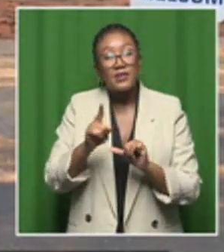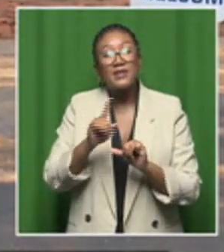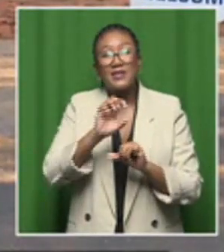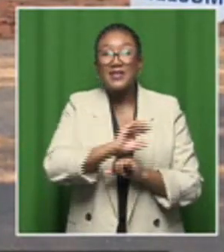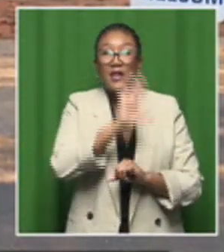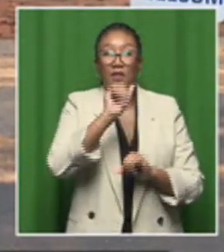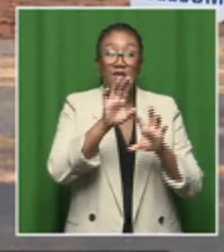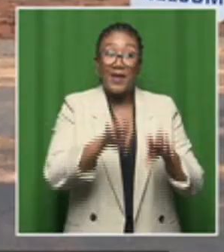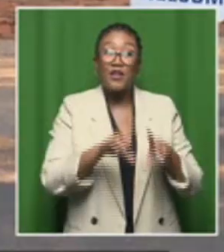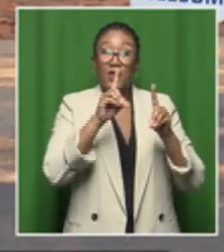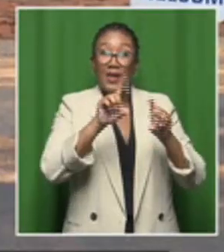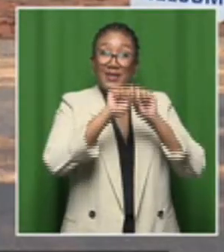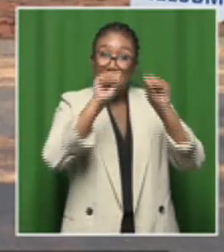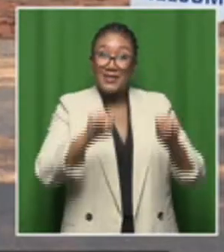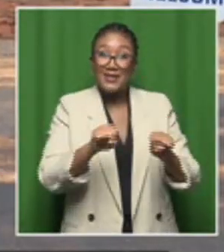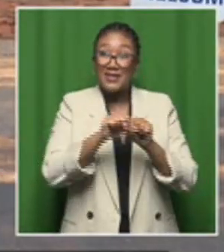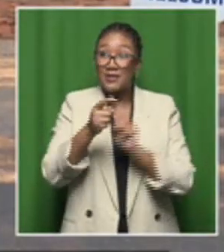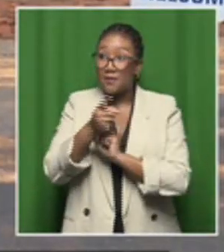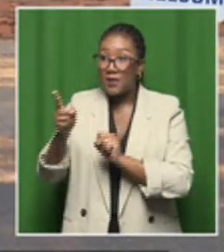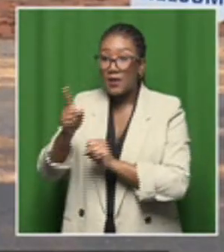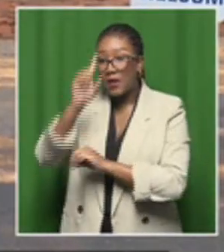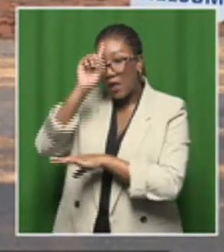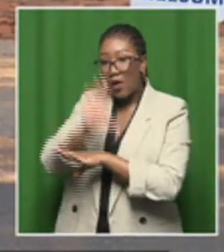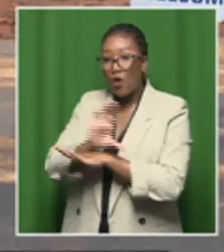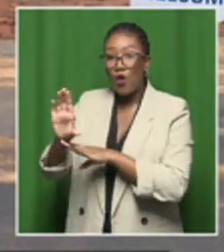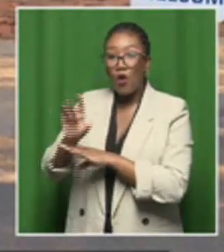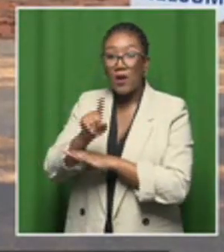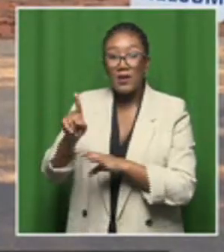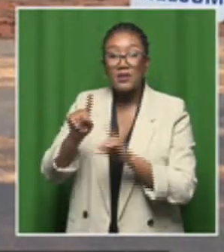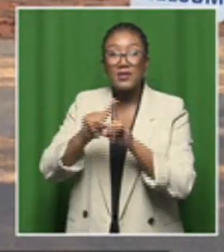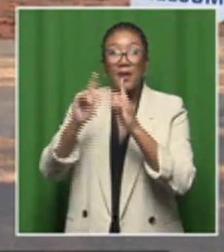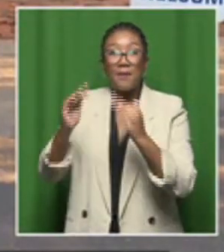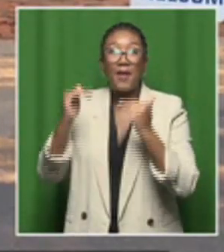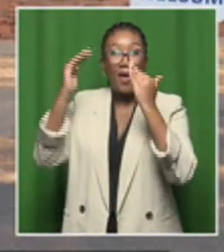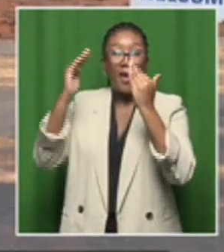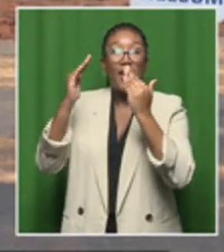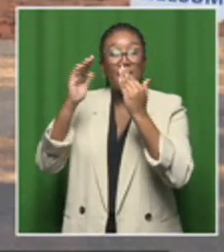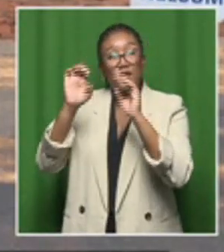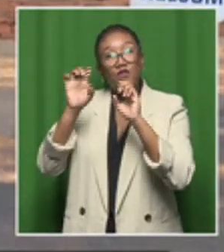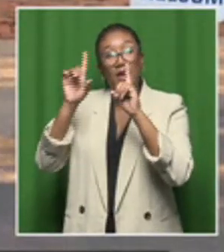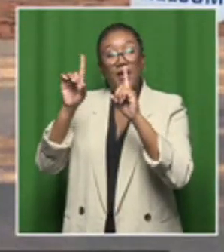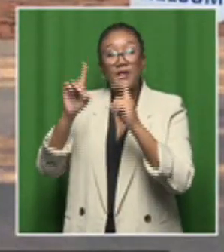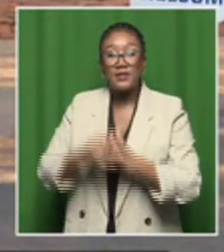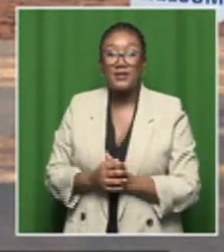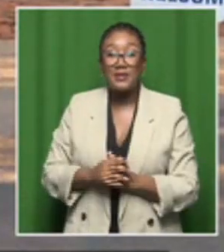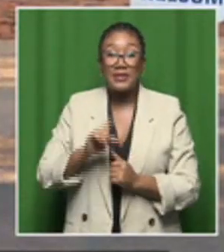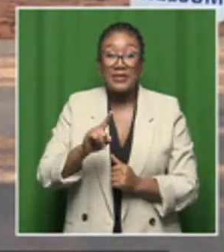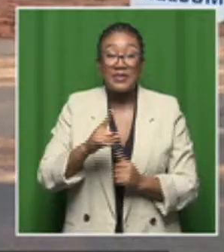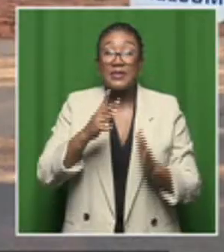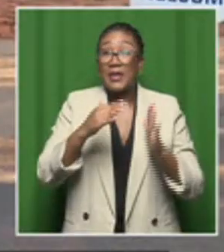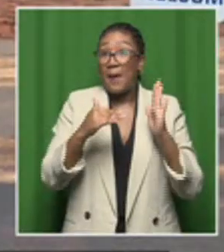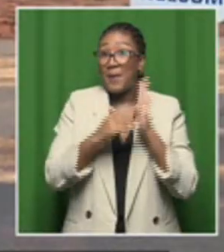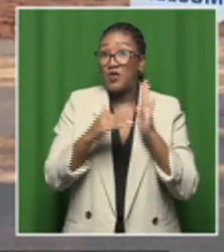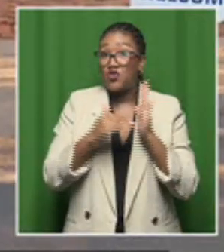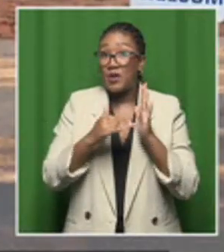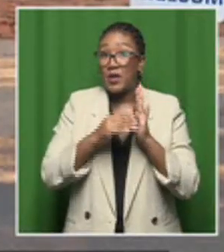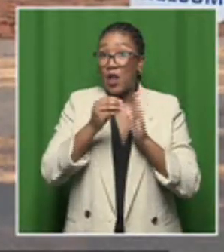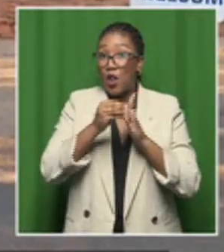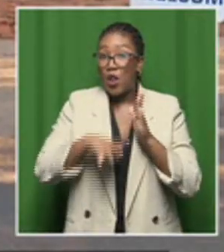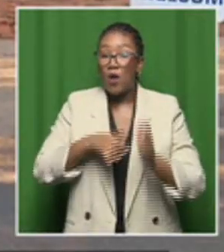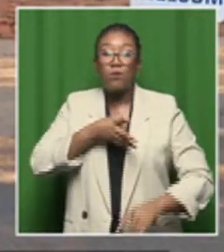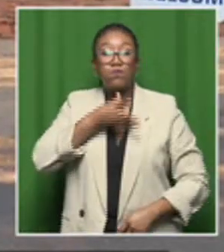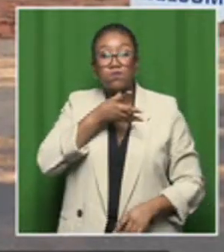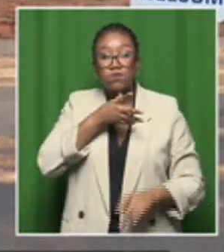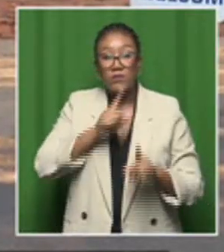education system, particularly obviously focusing in on the higher education system. There are so many matrics, and of course we look at the matric pass